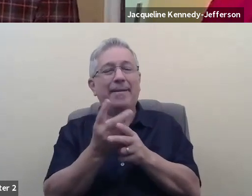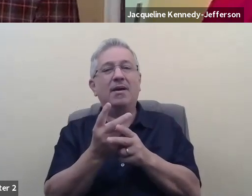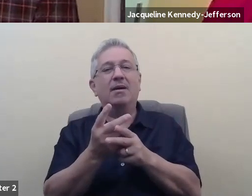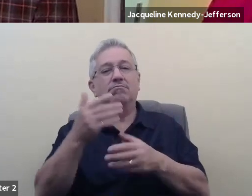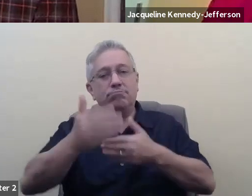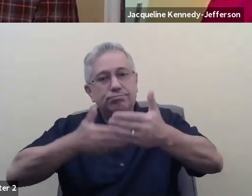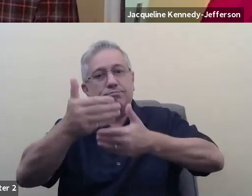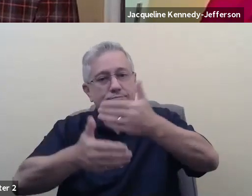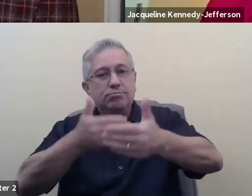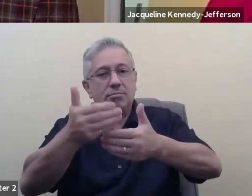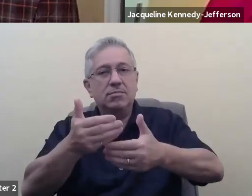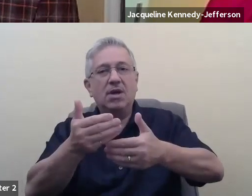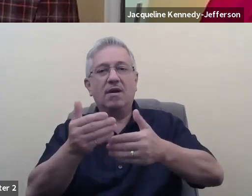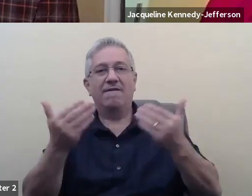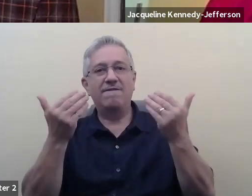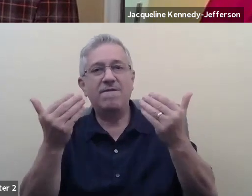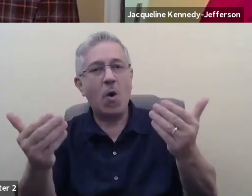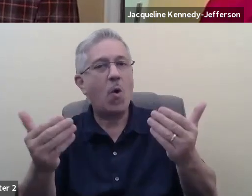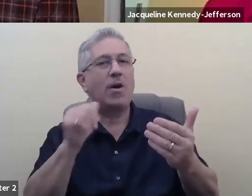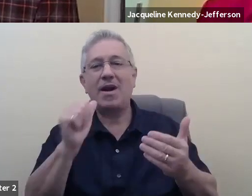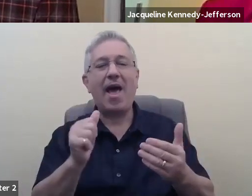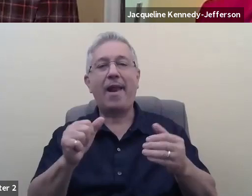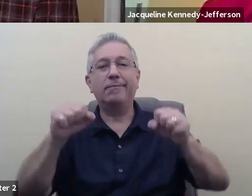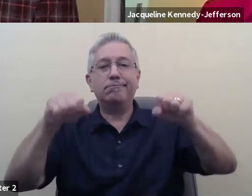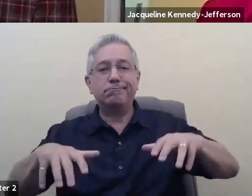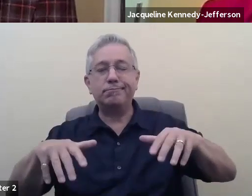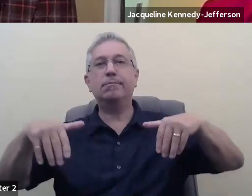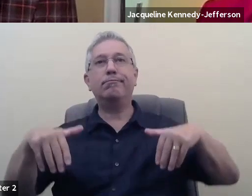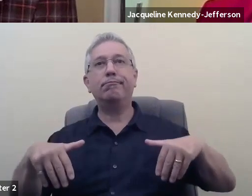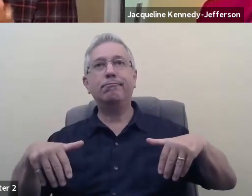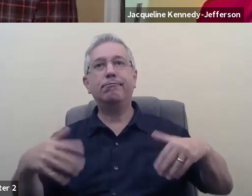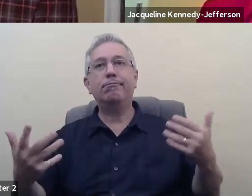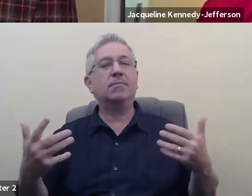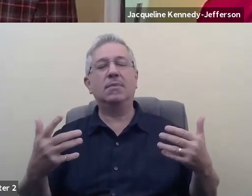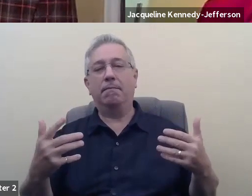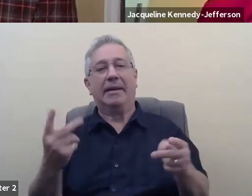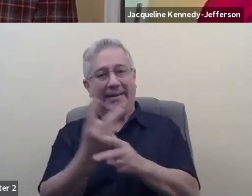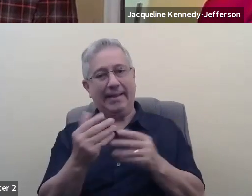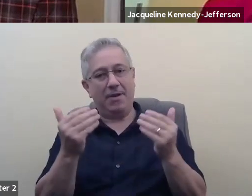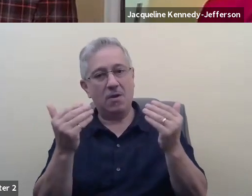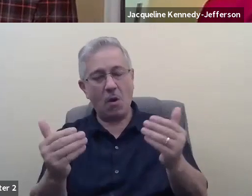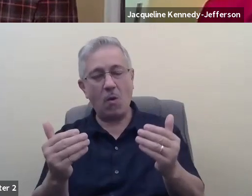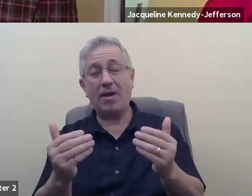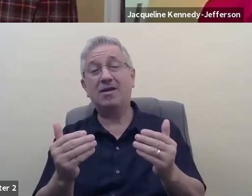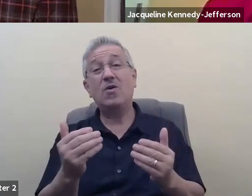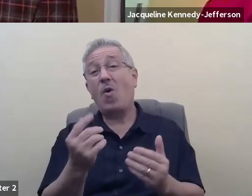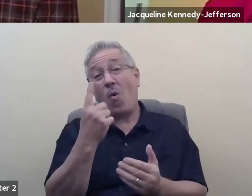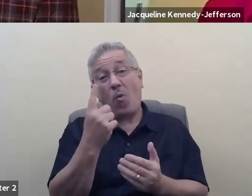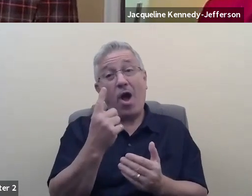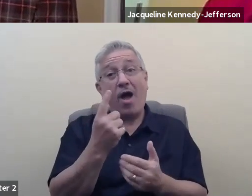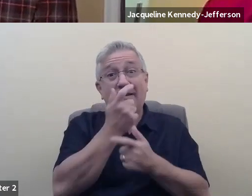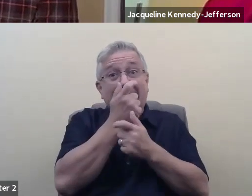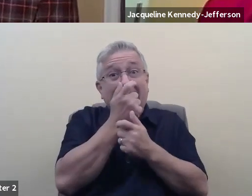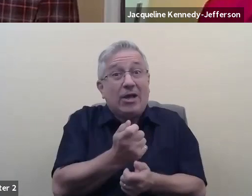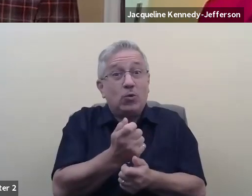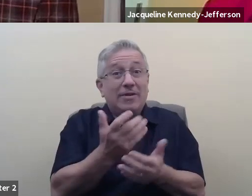the university, what I have found to be most exciting for me is the fact that